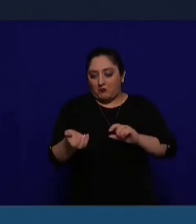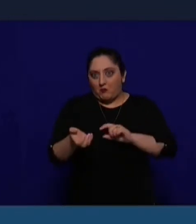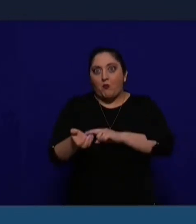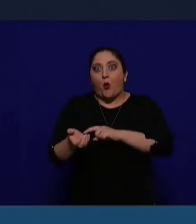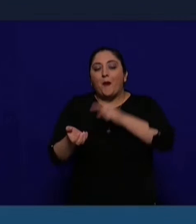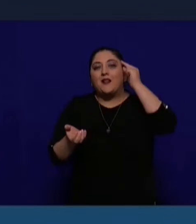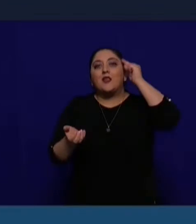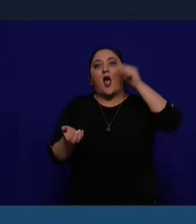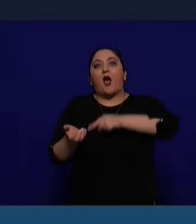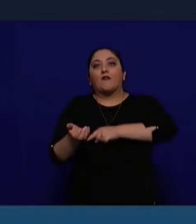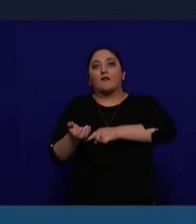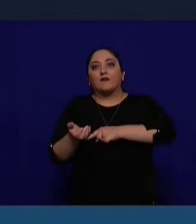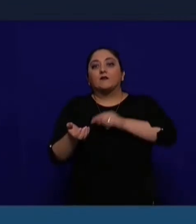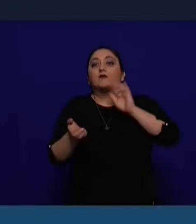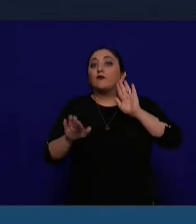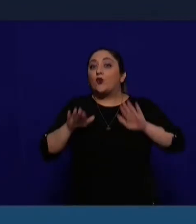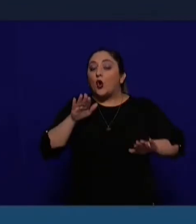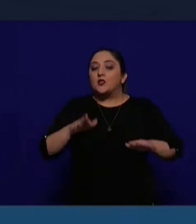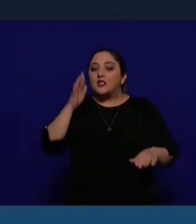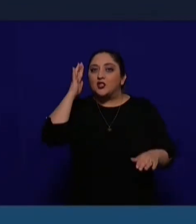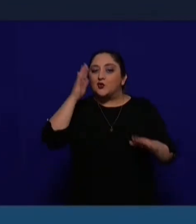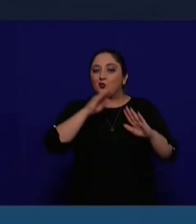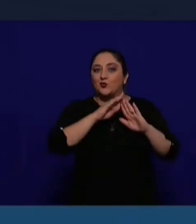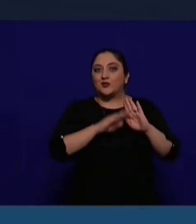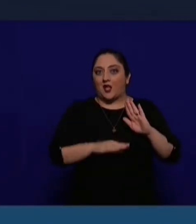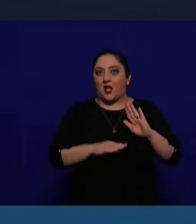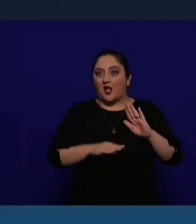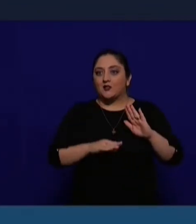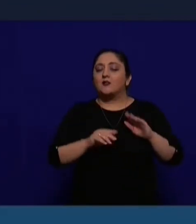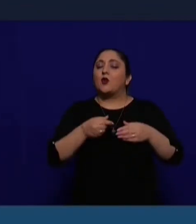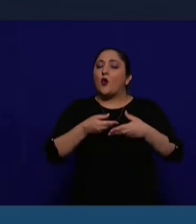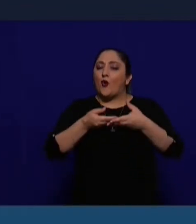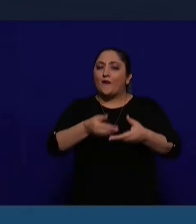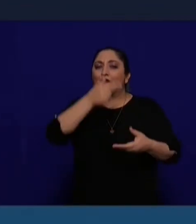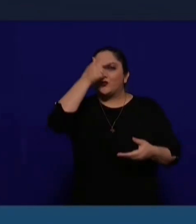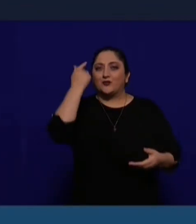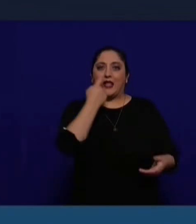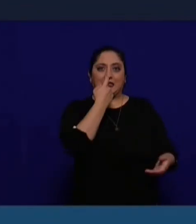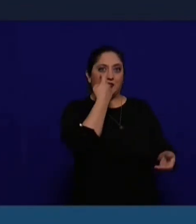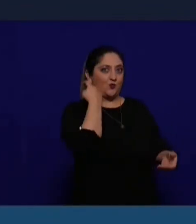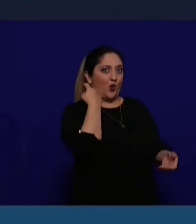tiġi alerted li stajt kont f'kuntatt u aħna mbagħad nofrulek it-test.